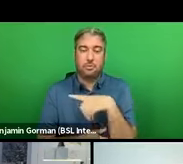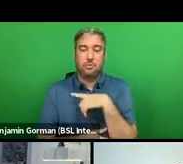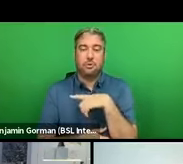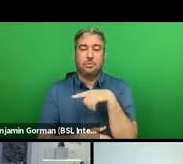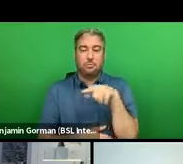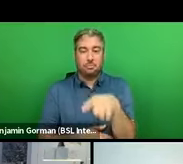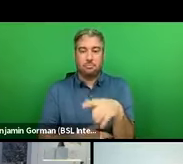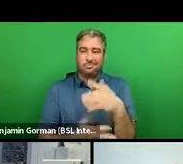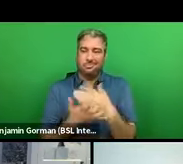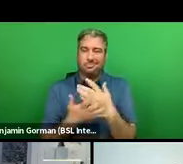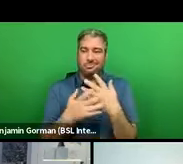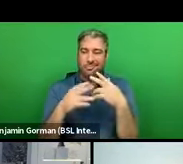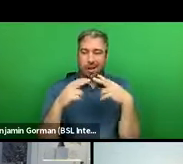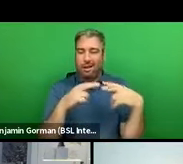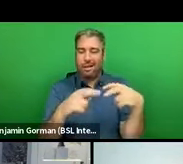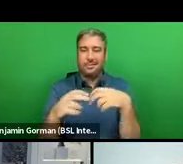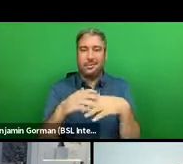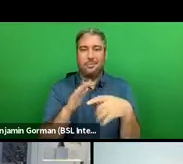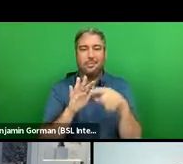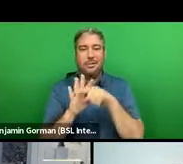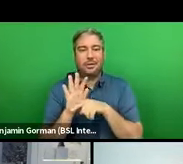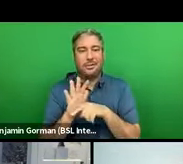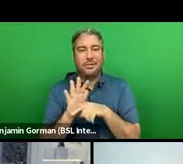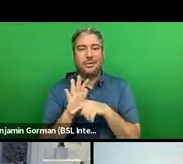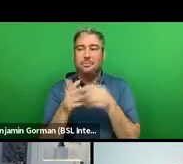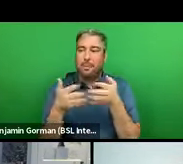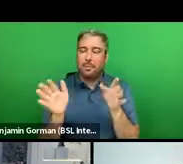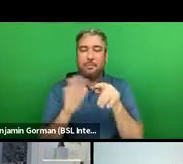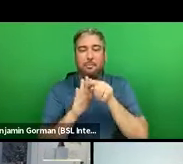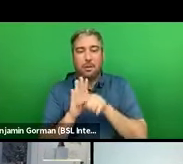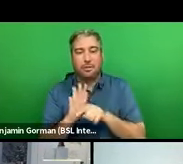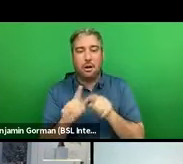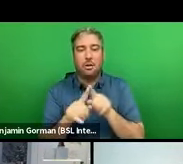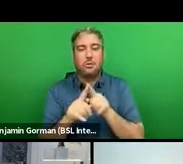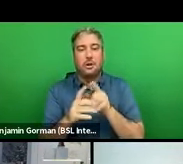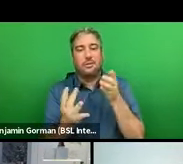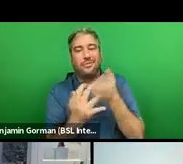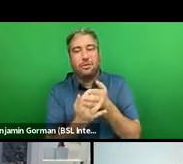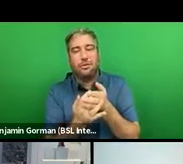and intervention, is much easier to tackle. I mean,